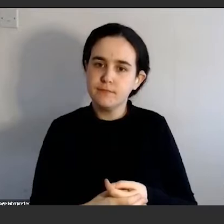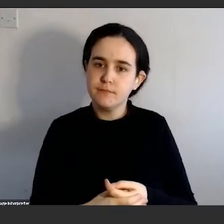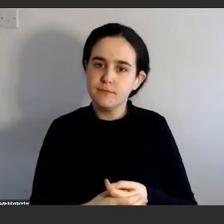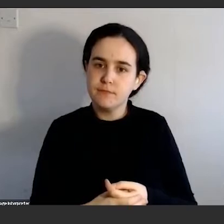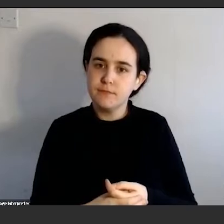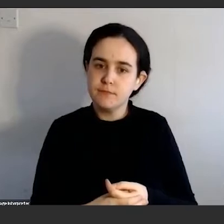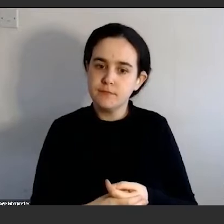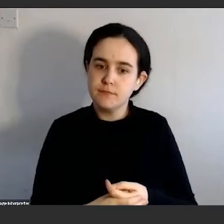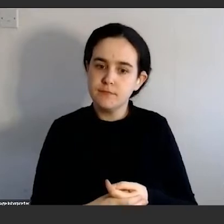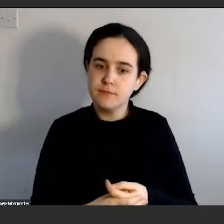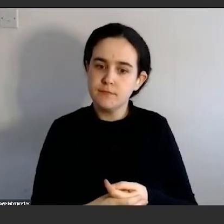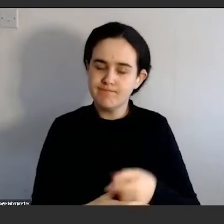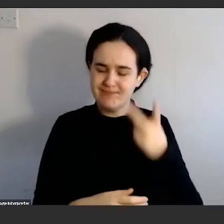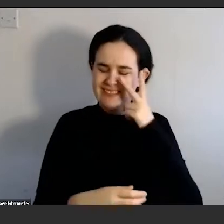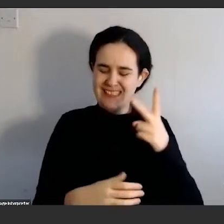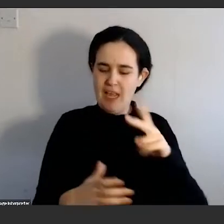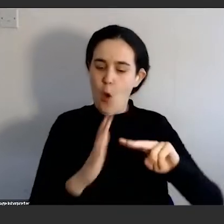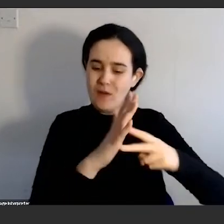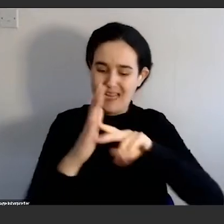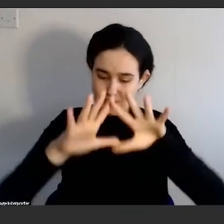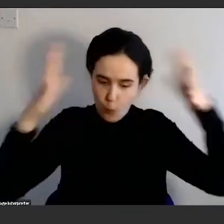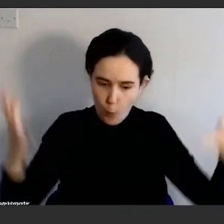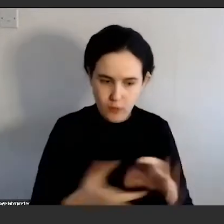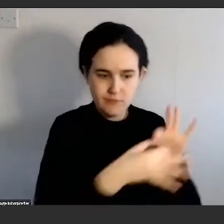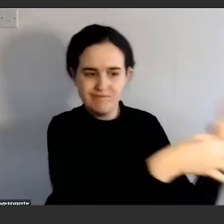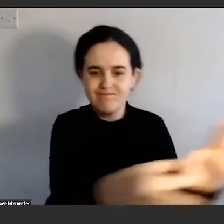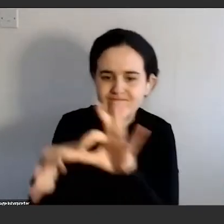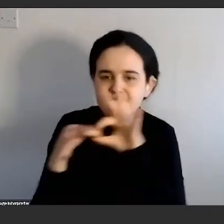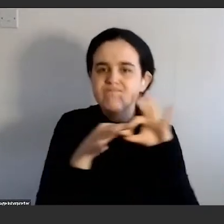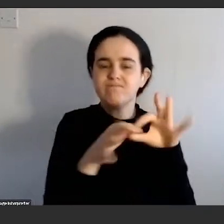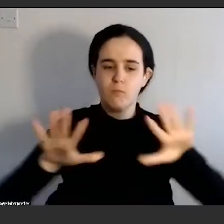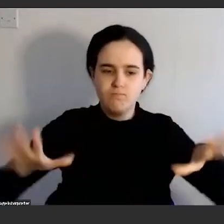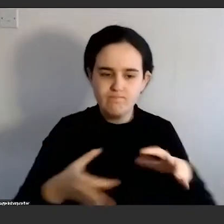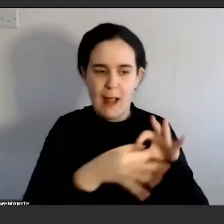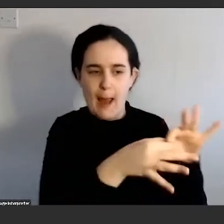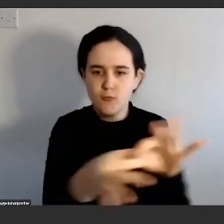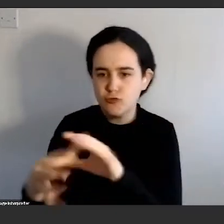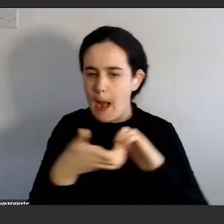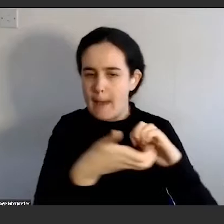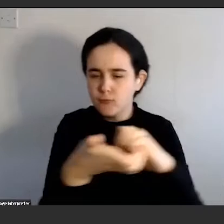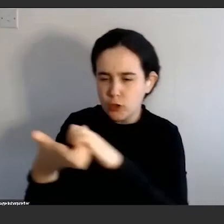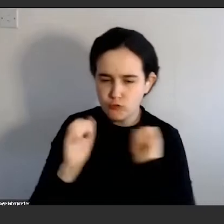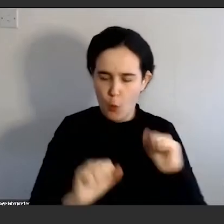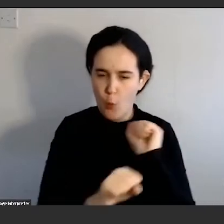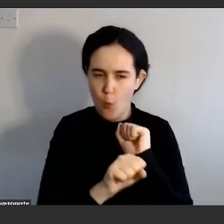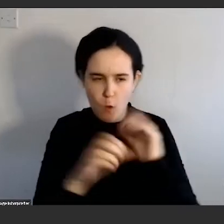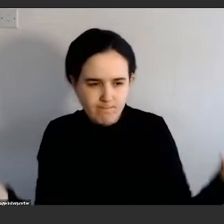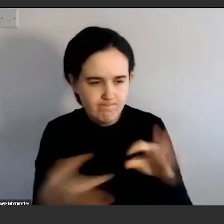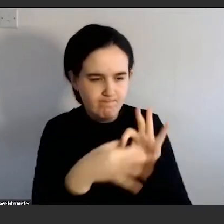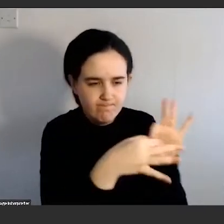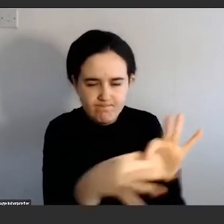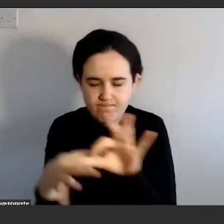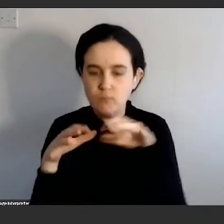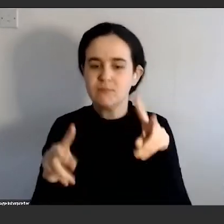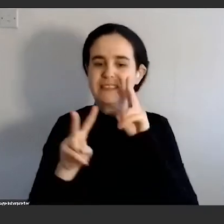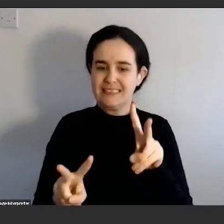resolution on the highest attainable standard of health for persons with